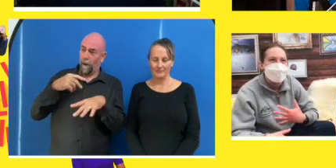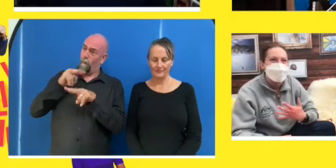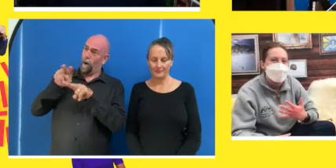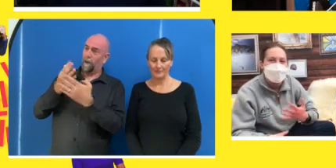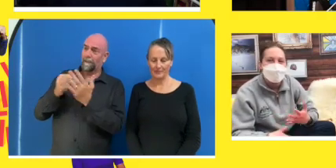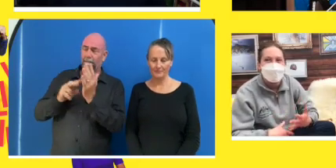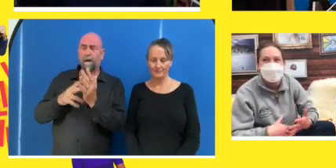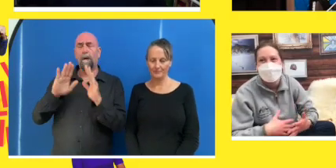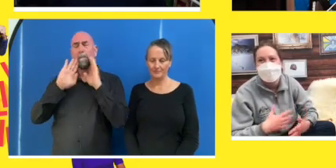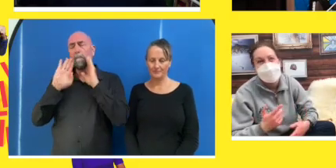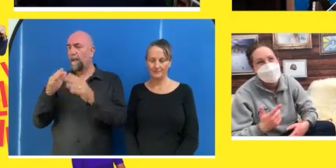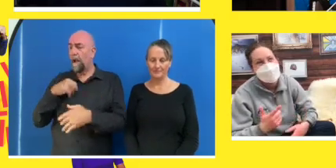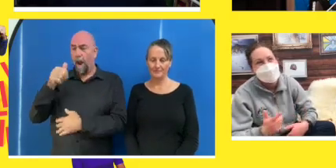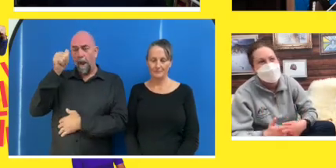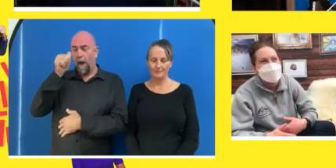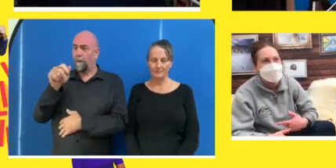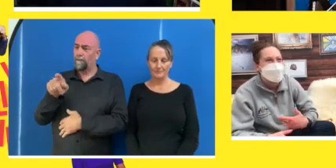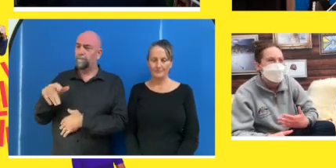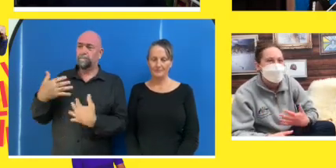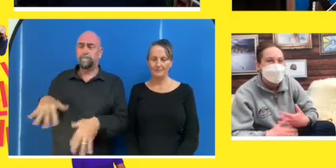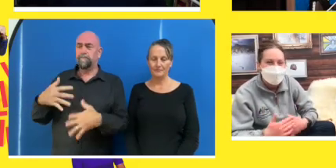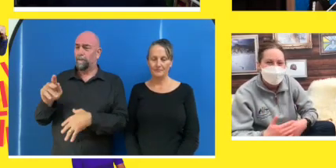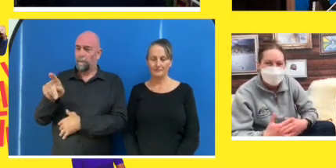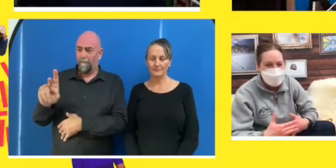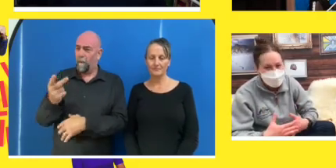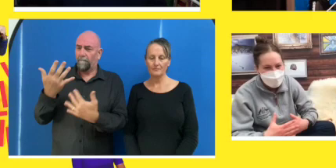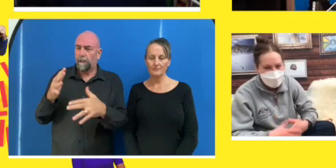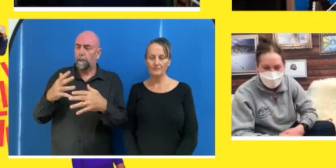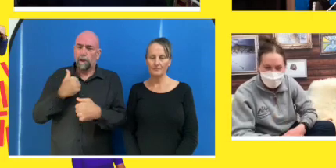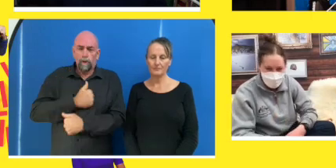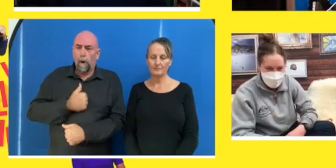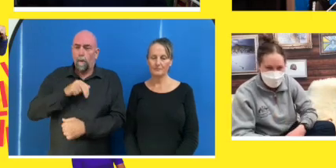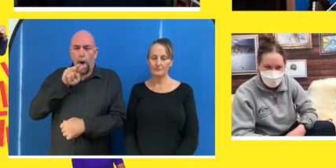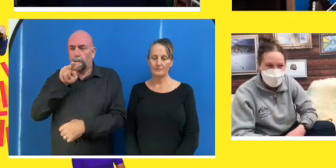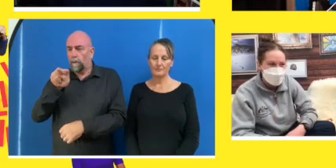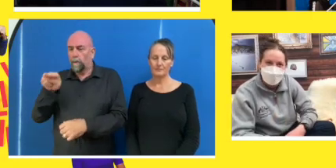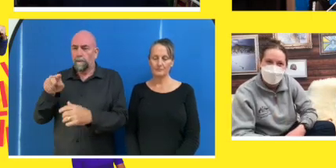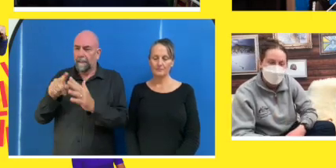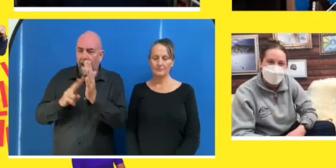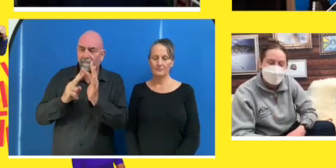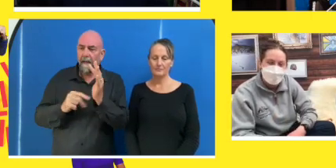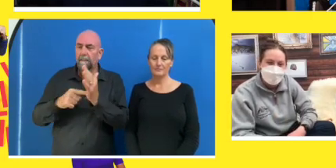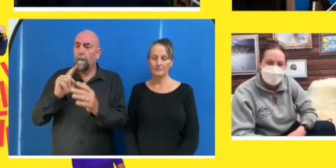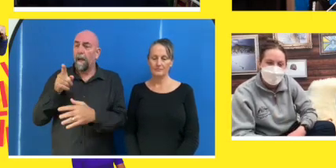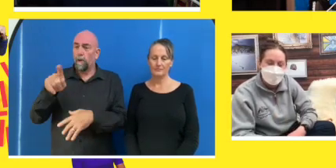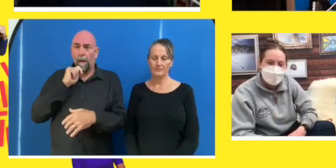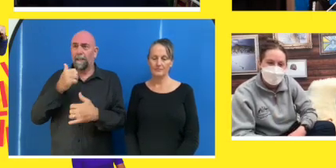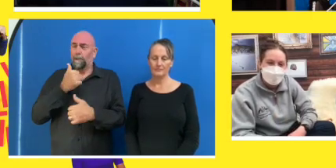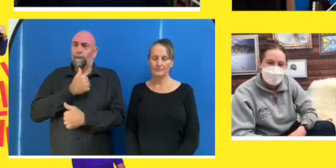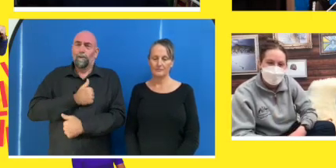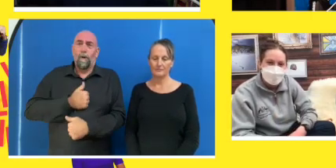right time, then Pat could go into the nets, or like it could be really disastrous. And I think that's way more